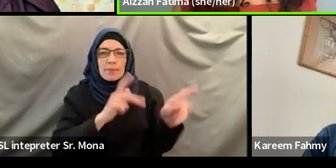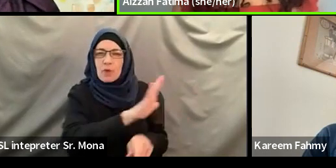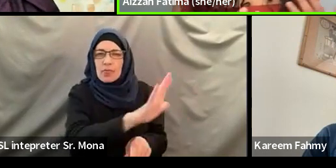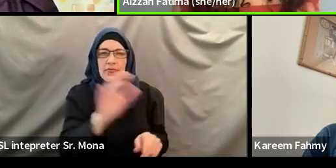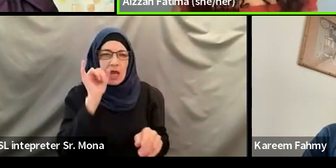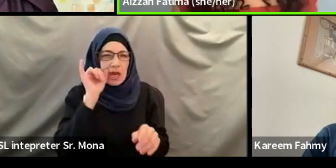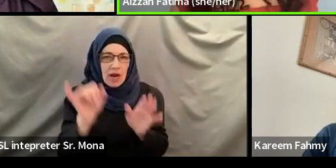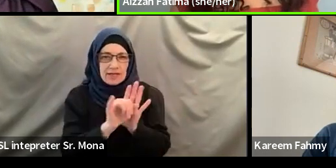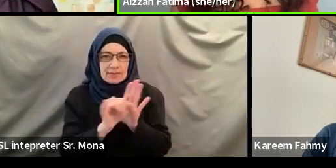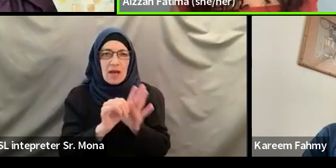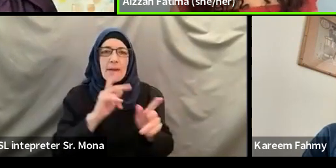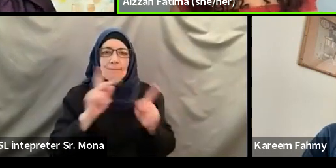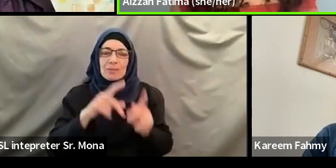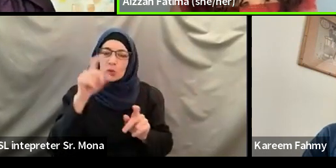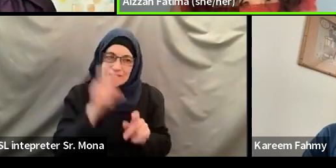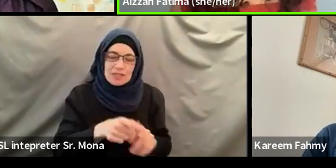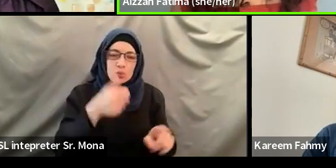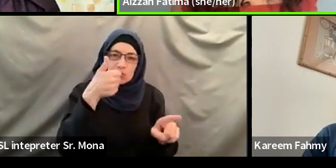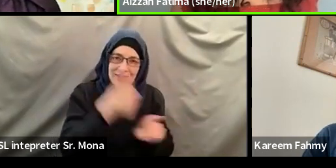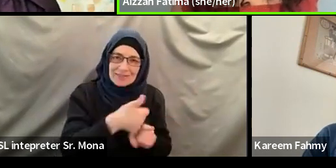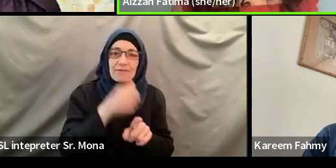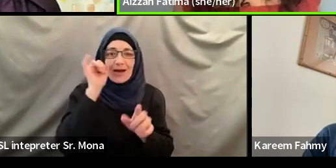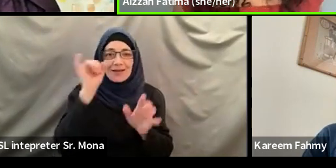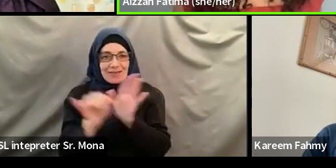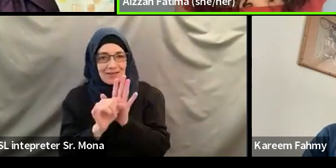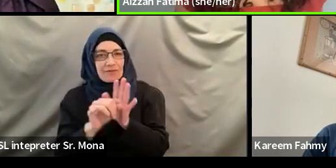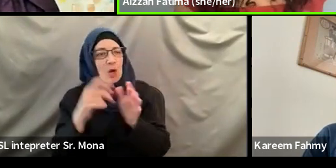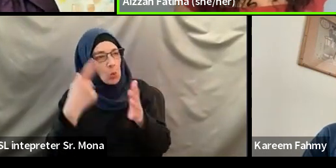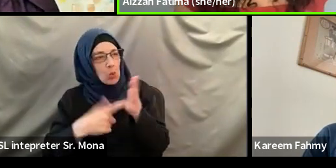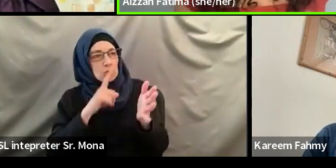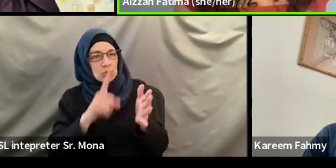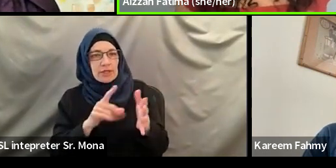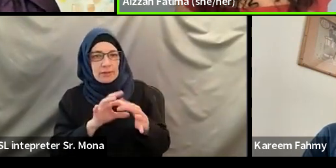to self-identify with, you know, what resonates with them.